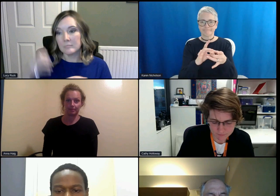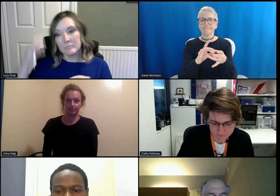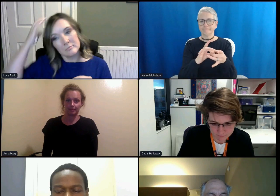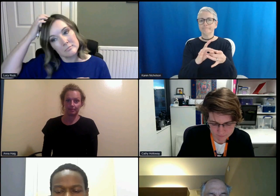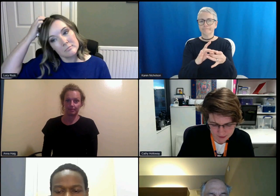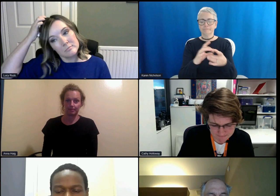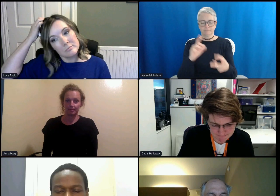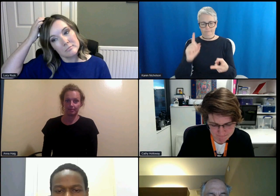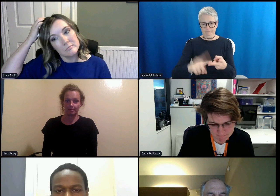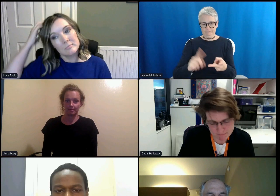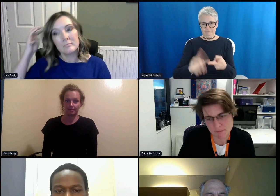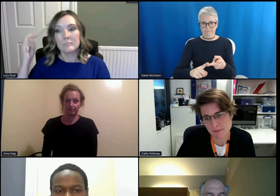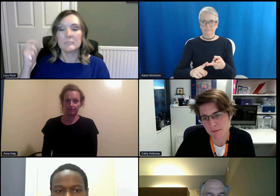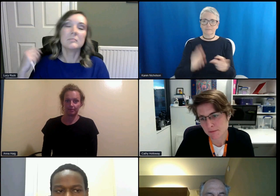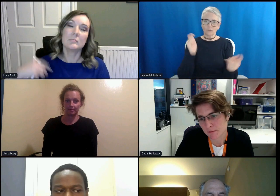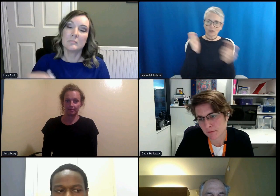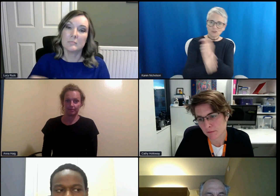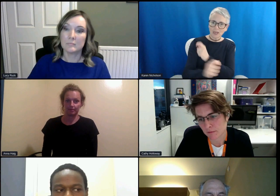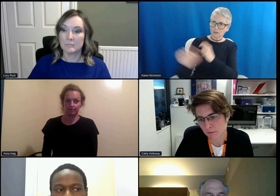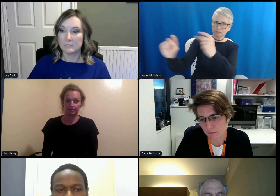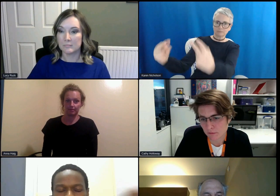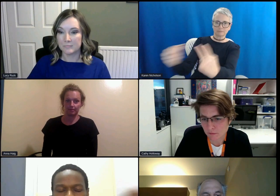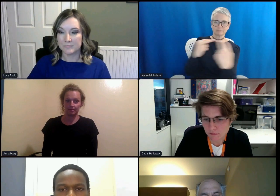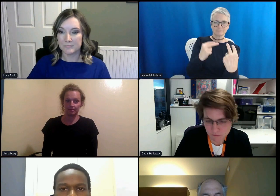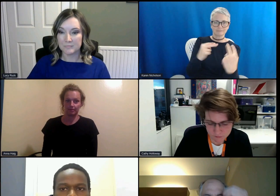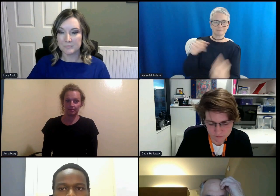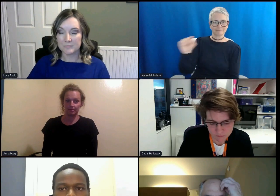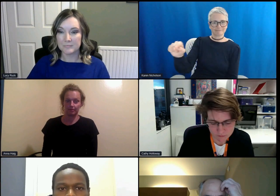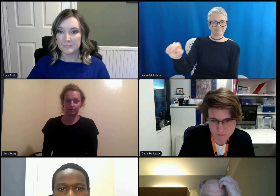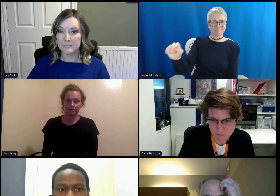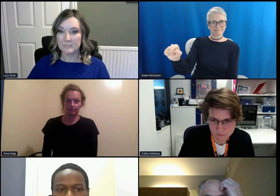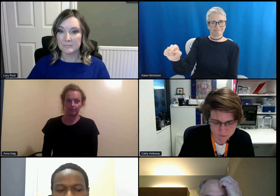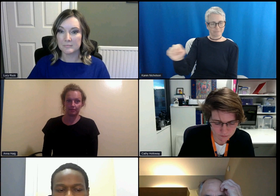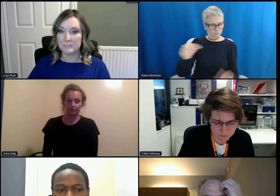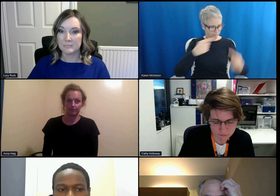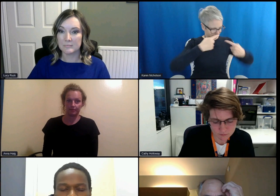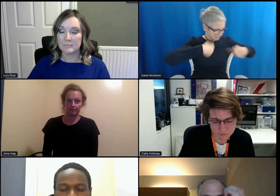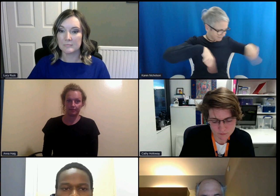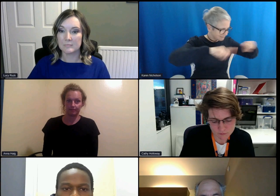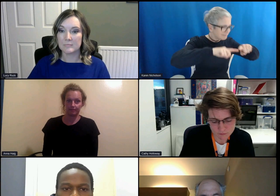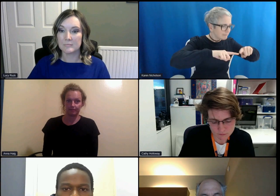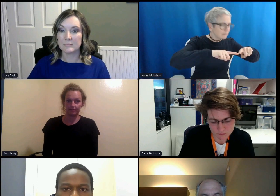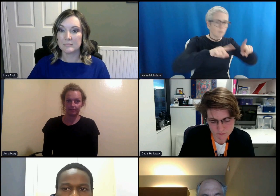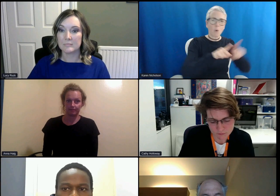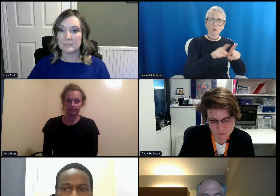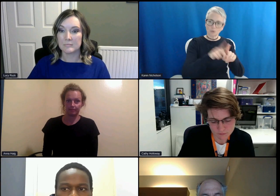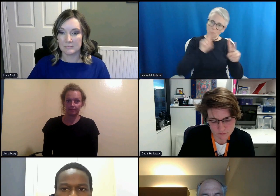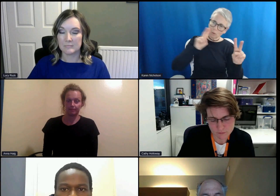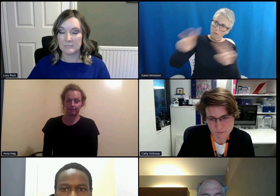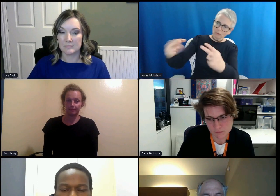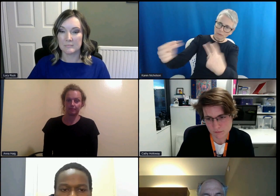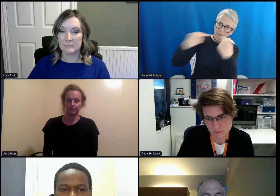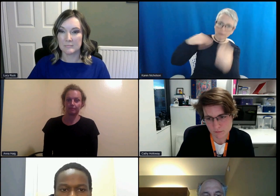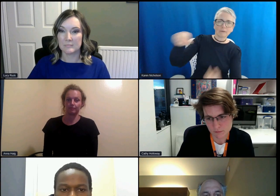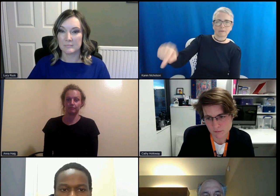is changing the focus from looking at the organization or looking at the employees, to looking at the clients and how to help them do the